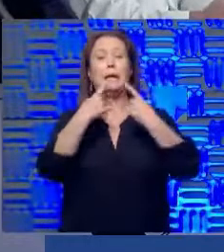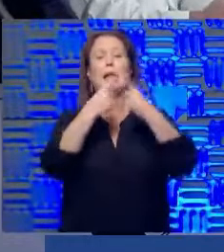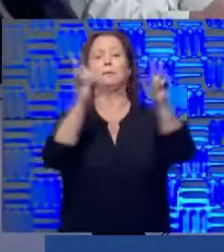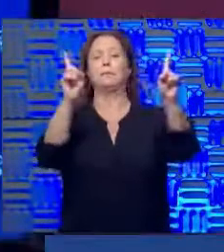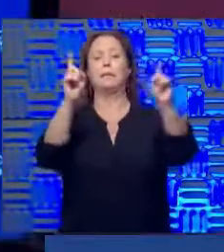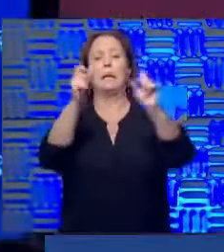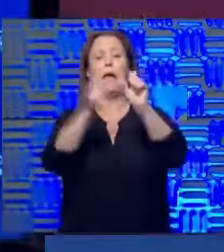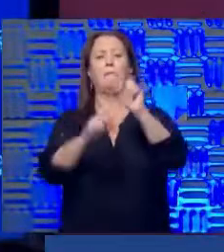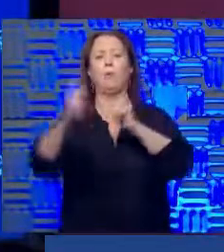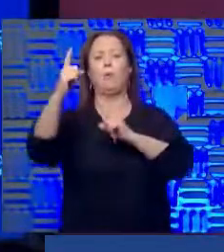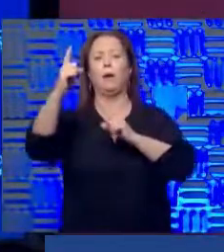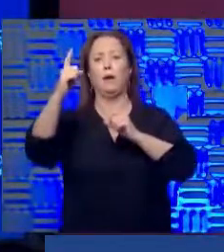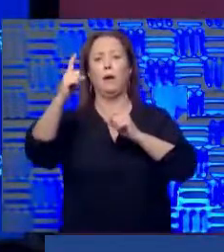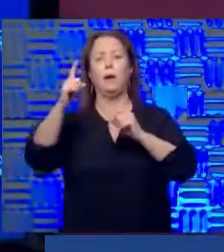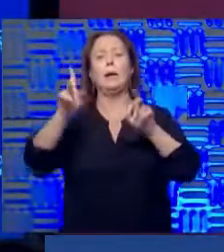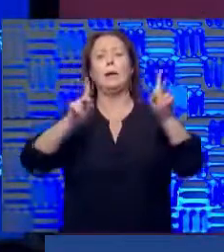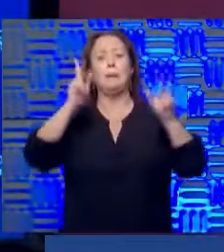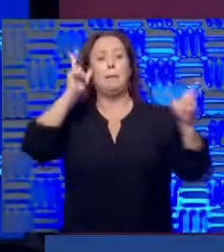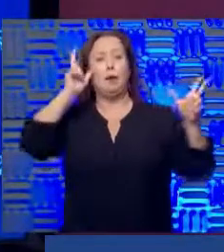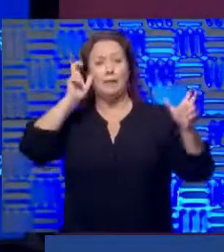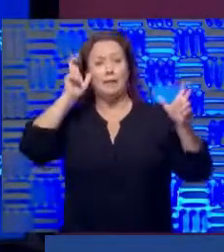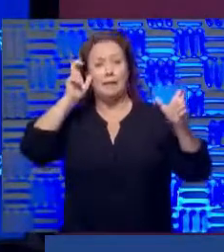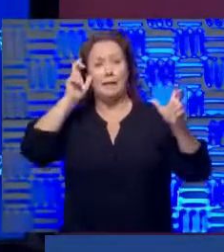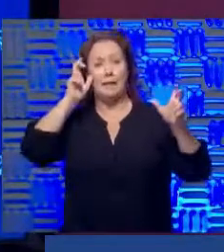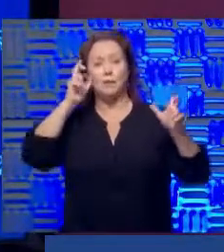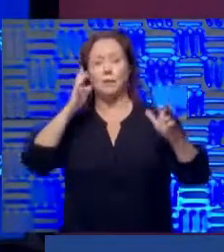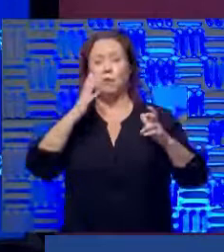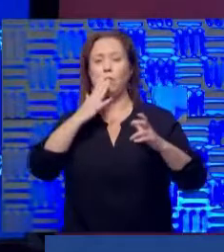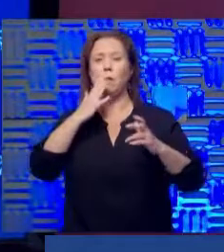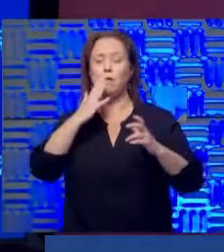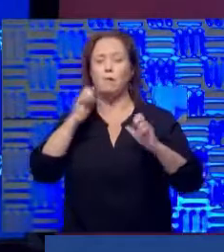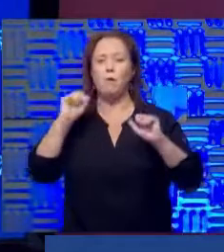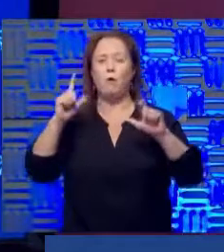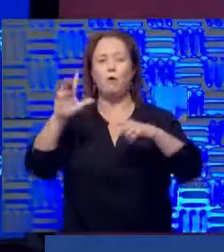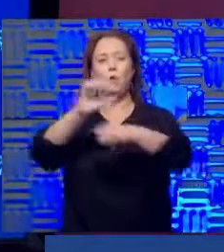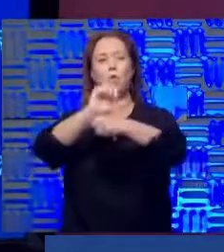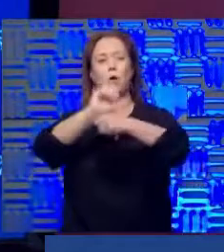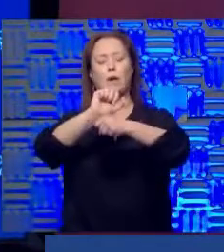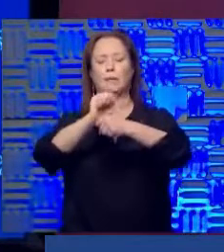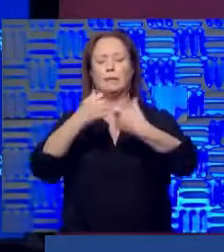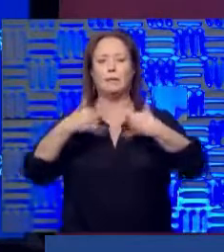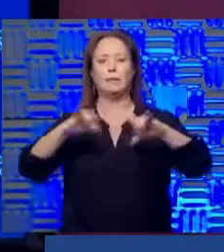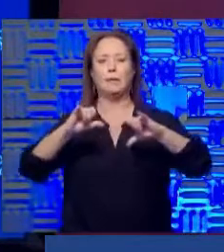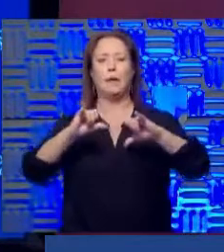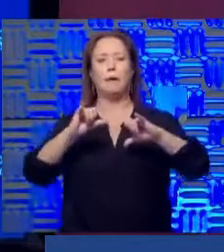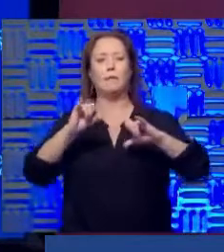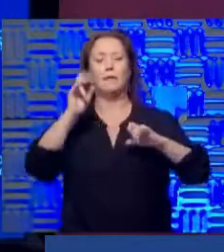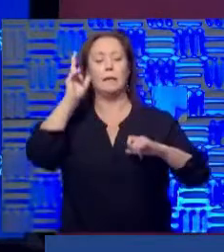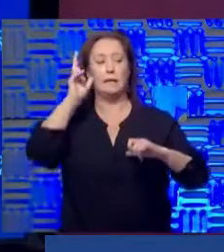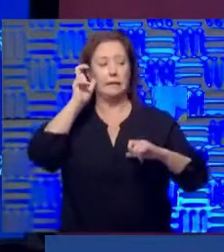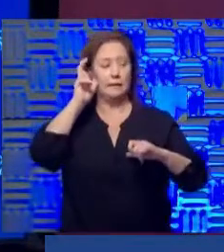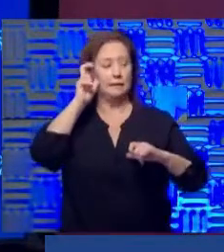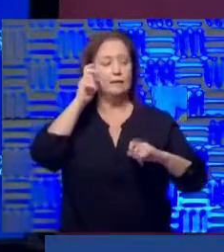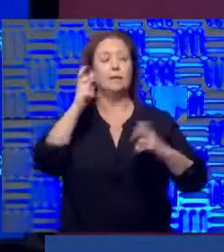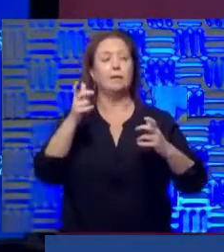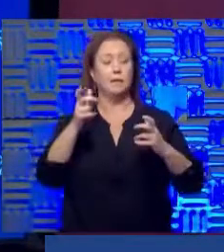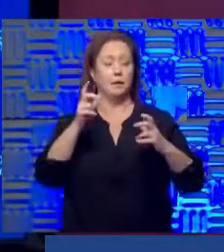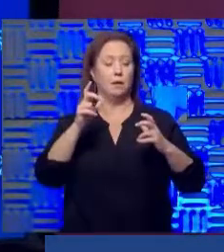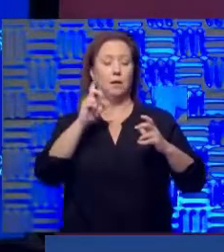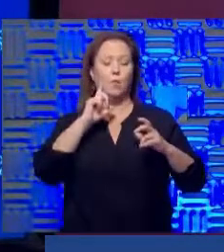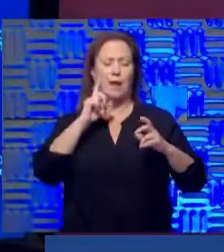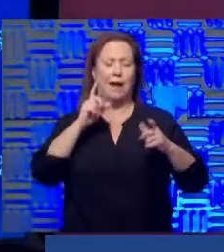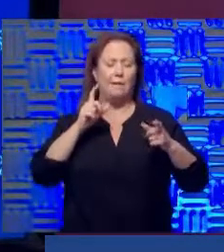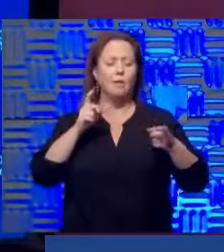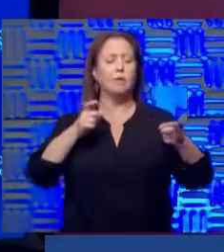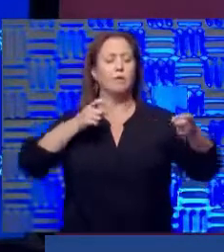time. And people listened. And so we still have to listen, we still have to be diligent, and we have to exercise that modicum of control